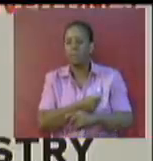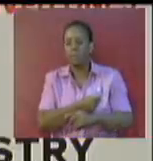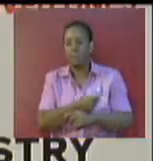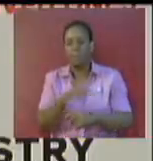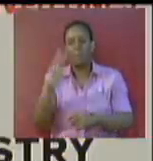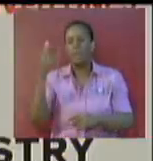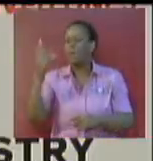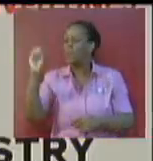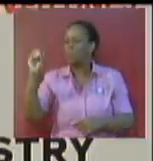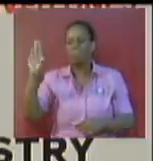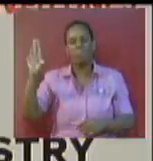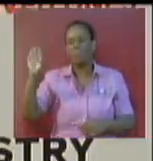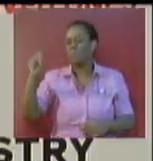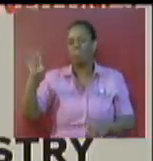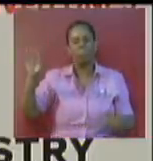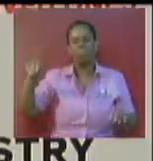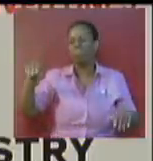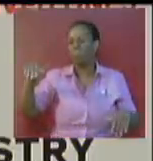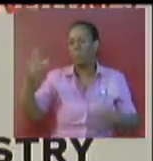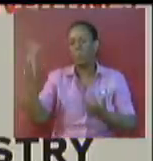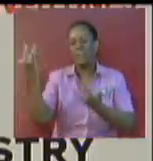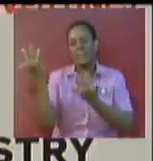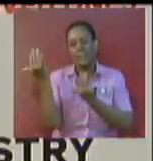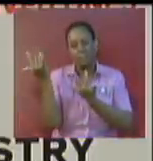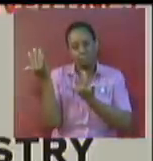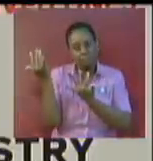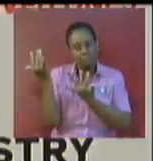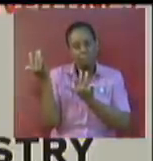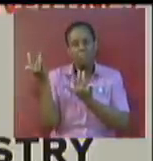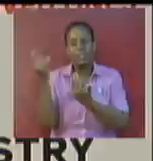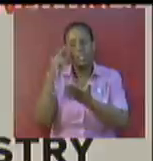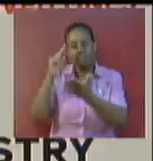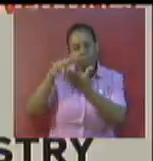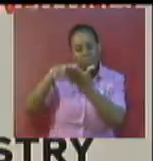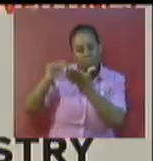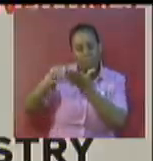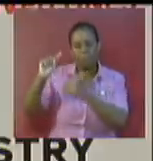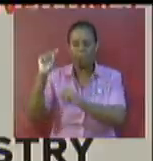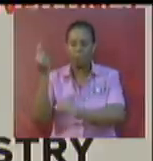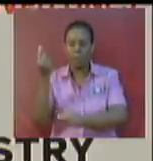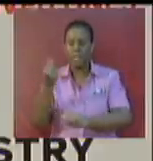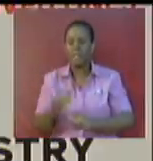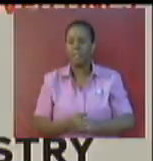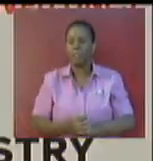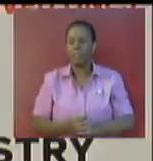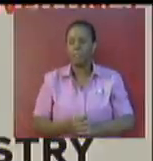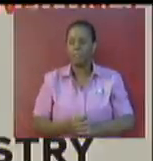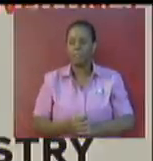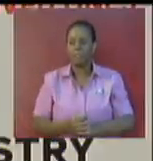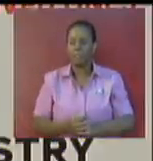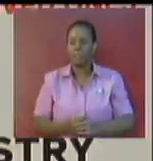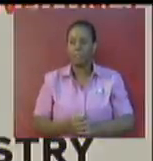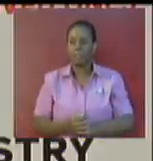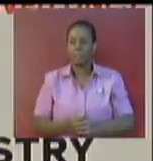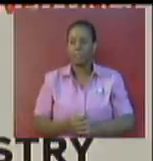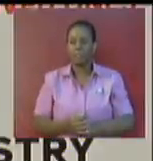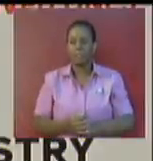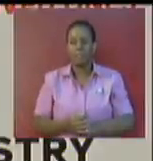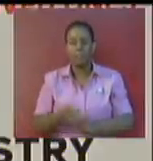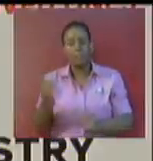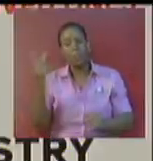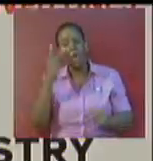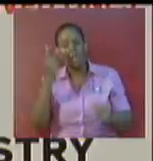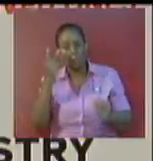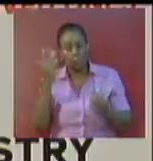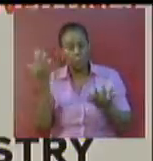more, persons tend to be more compliant, so you don't have to come back in for a second time. So we are keeping an eye on it. We are